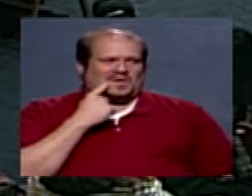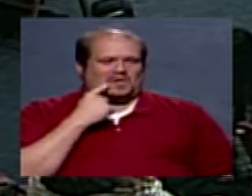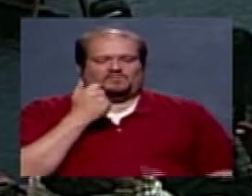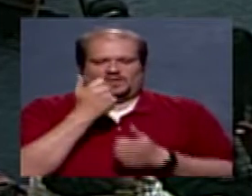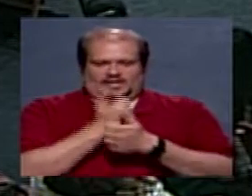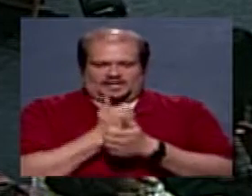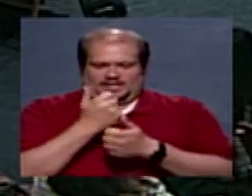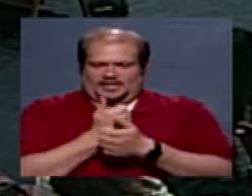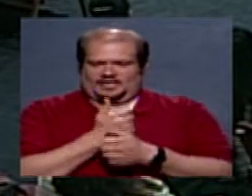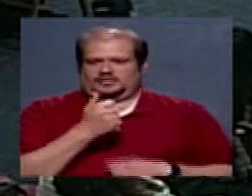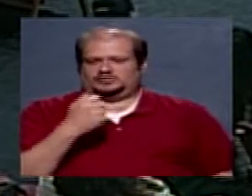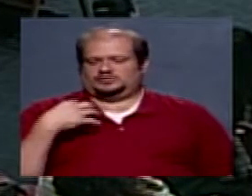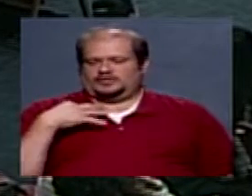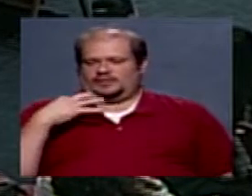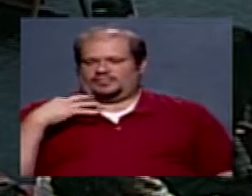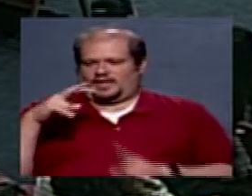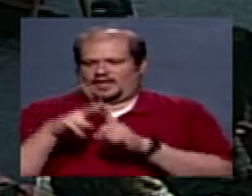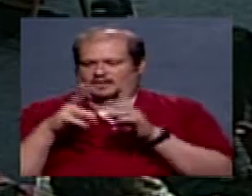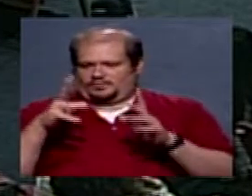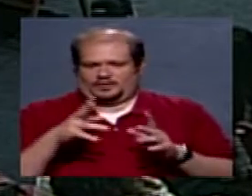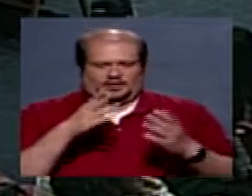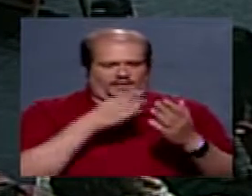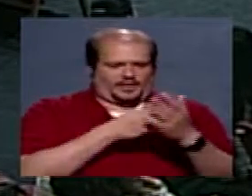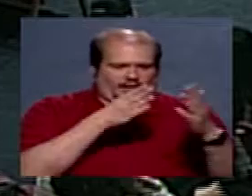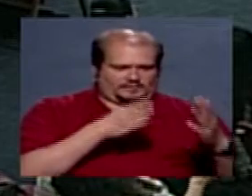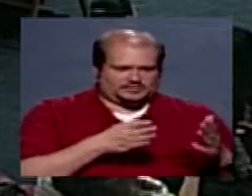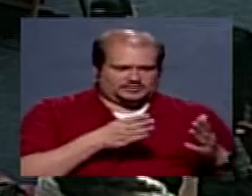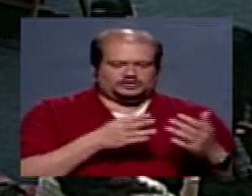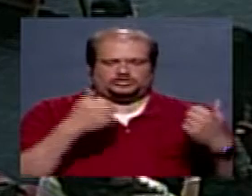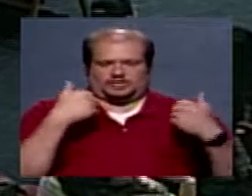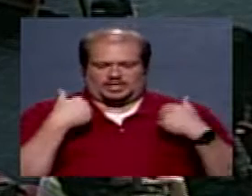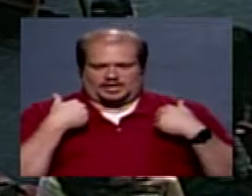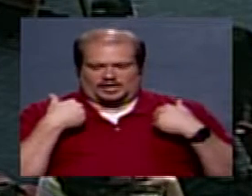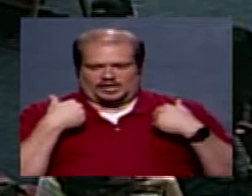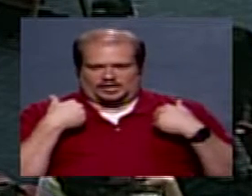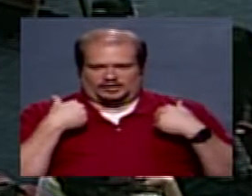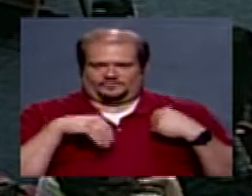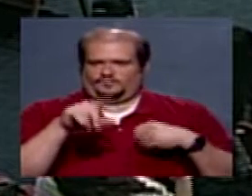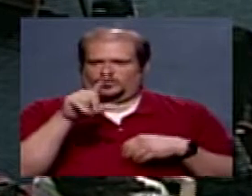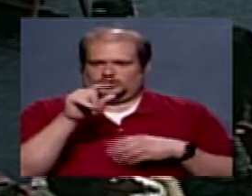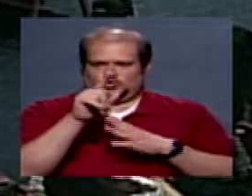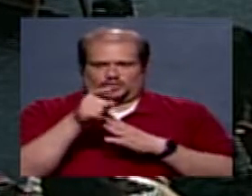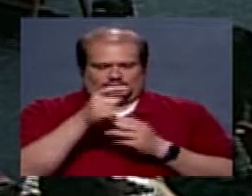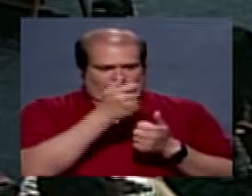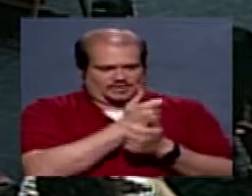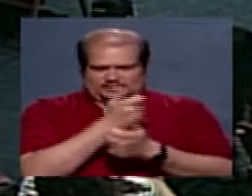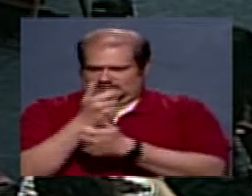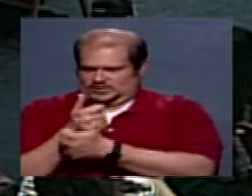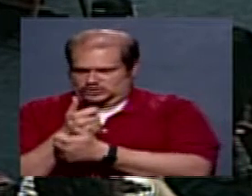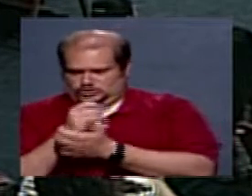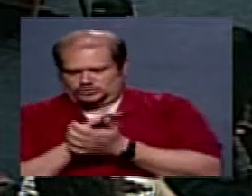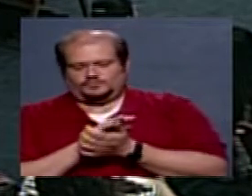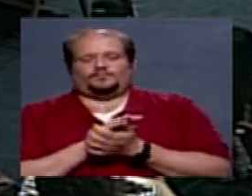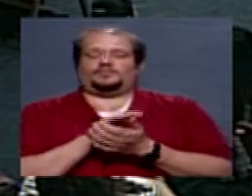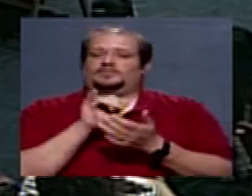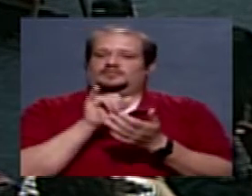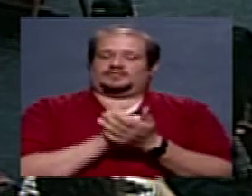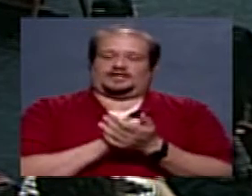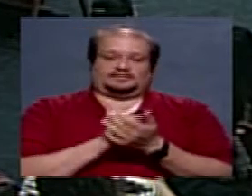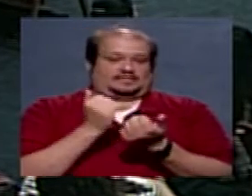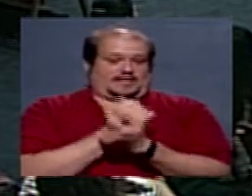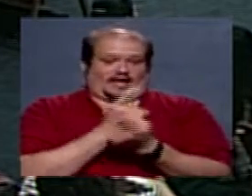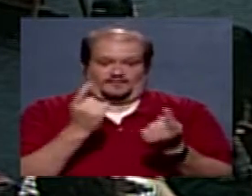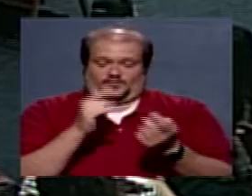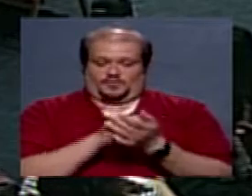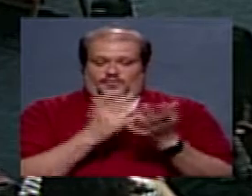Each side, the applicant and the opposition, has 20 minutes each. And that is everyone